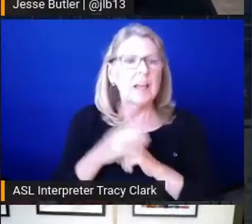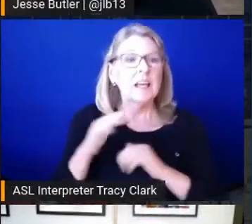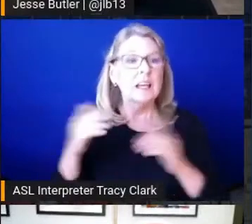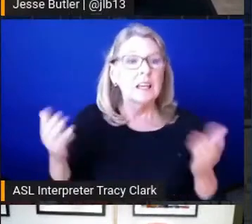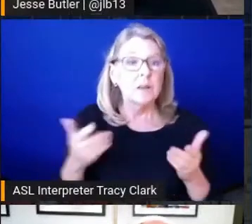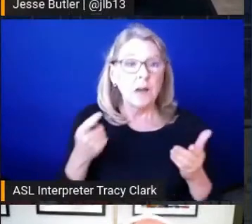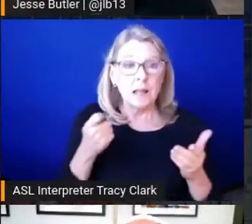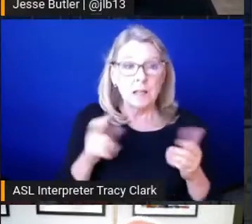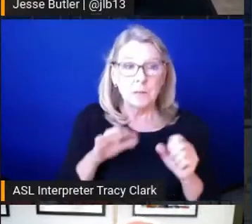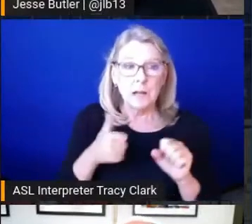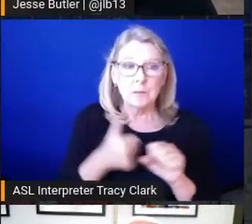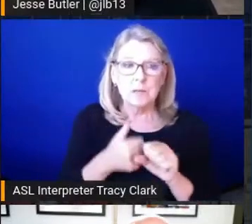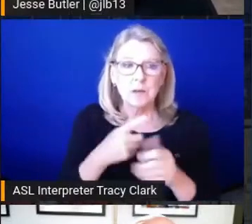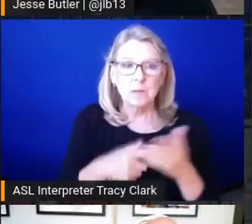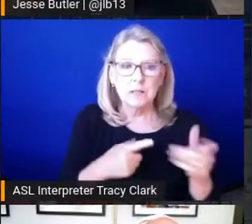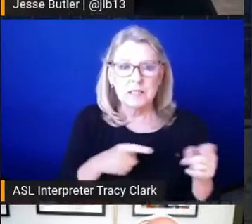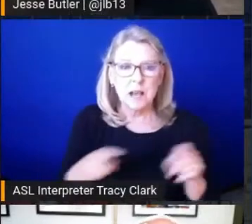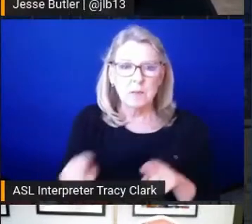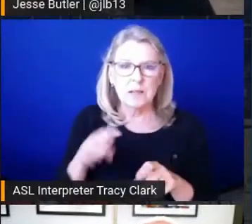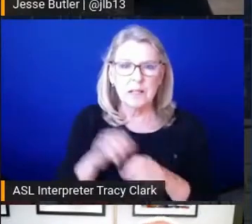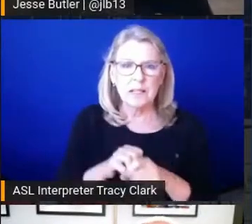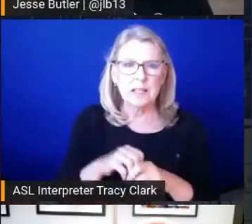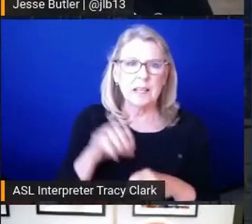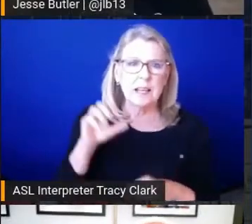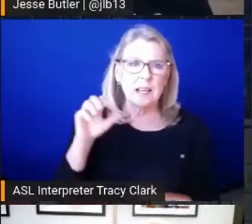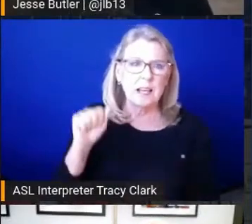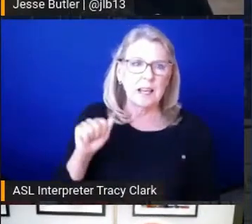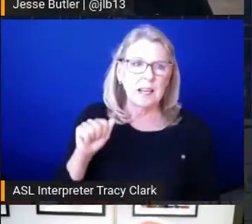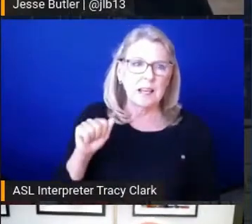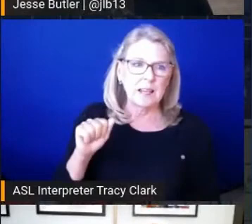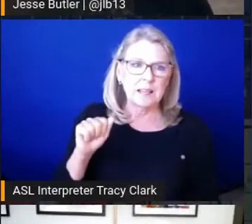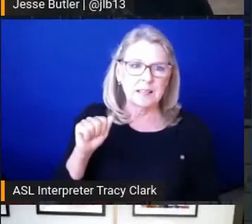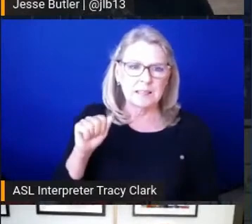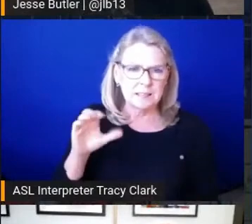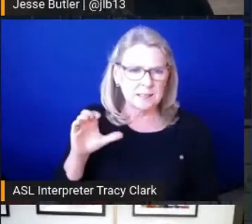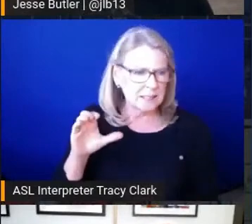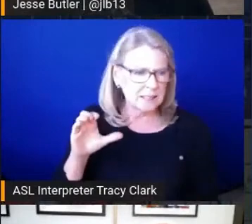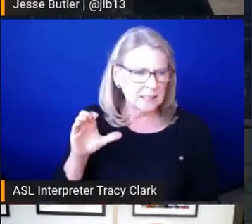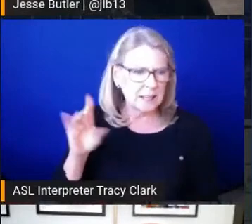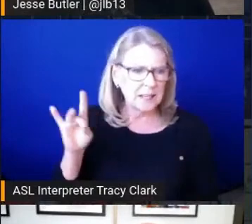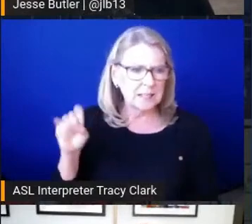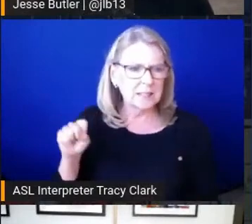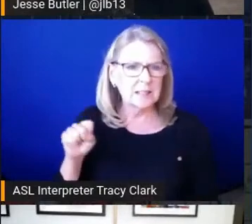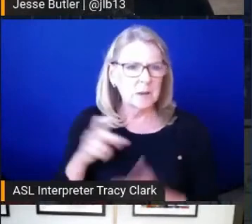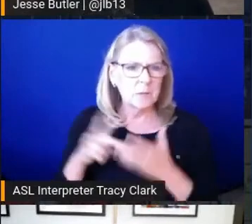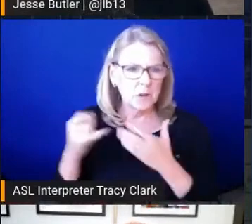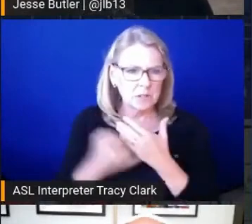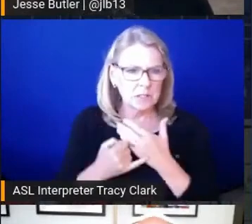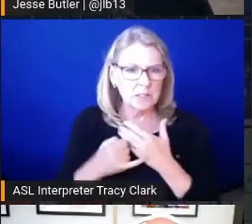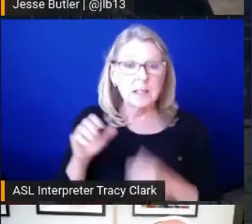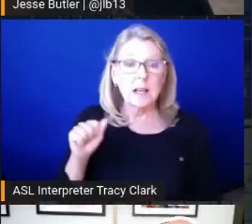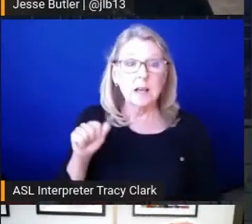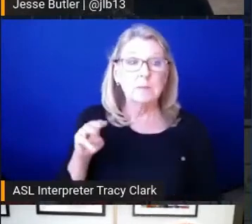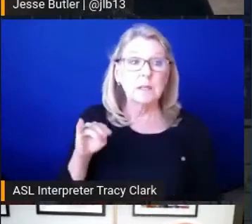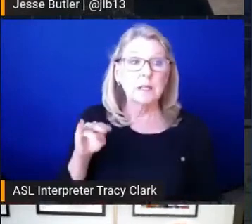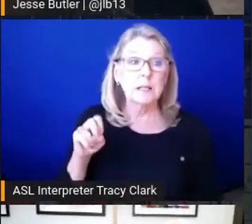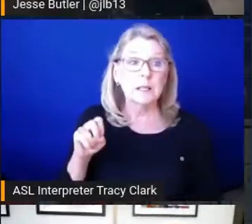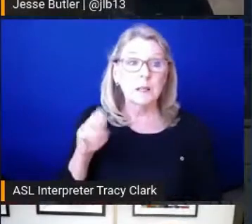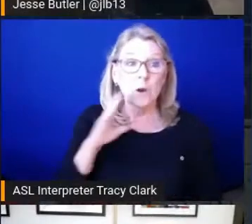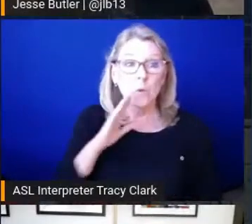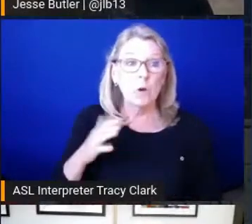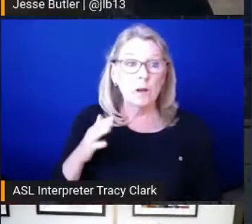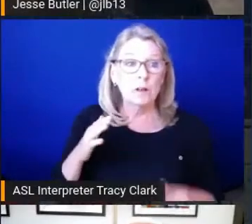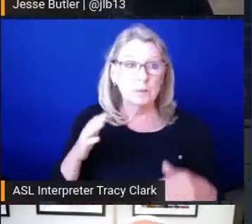ACK project or projects over the last 6 months or so. And Amin is going to live demo 3 separate